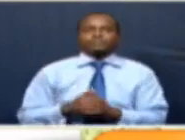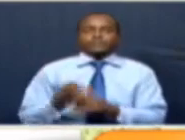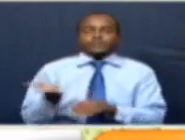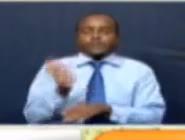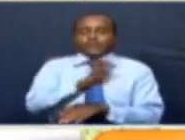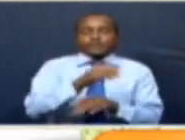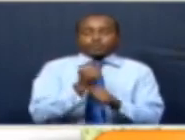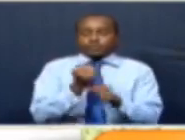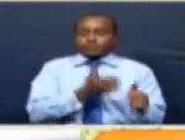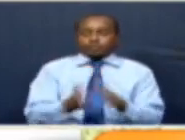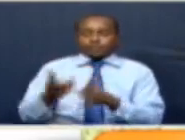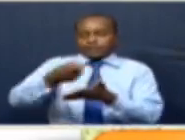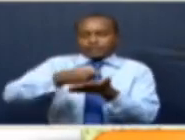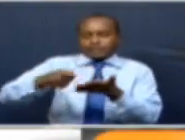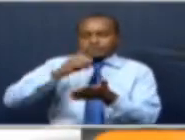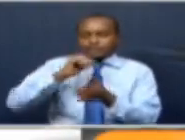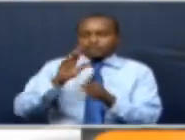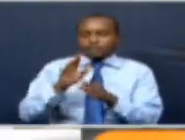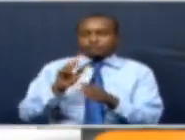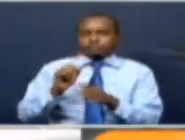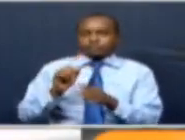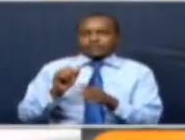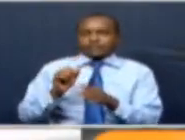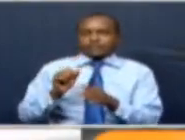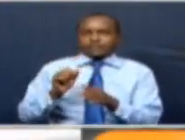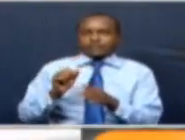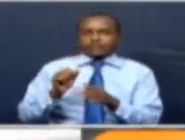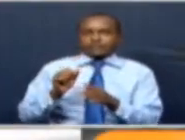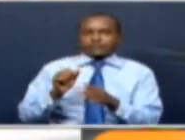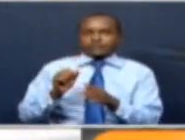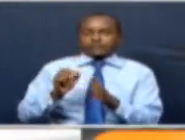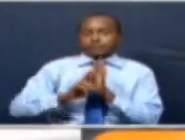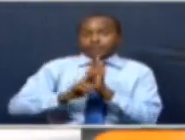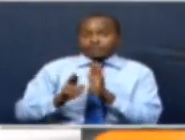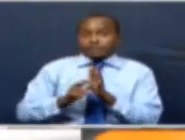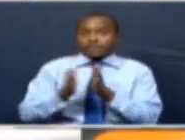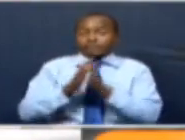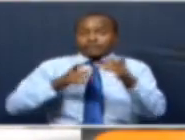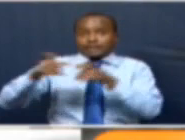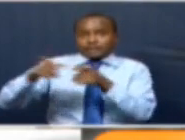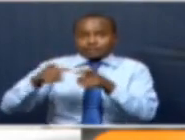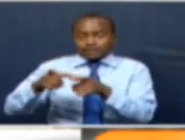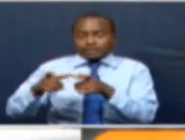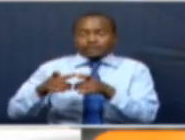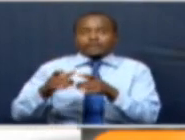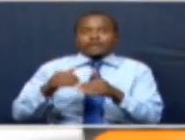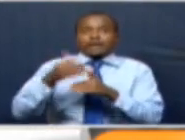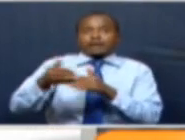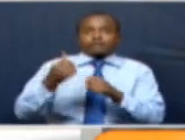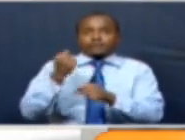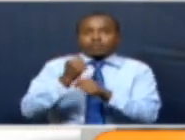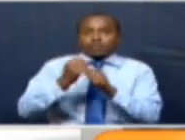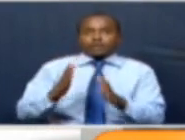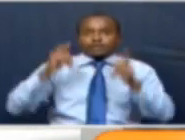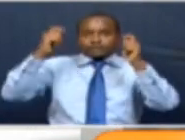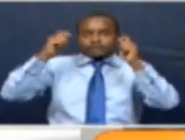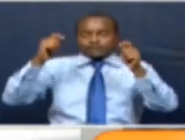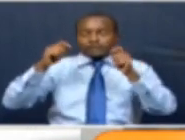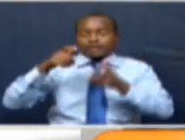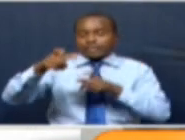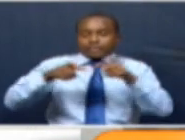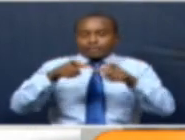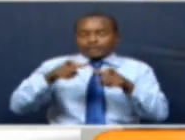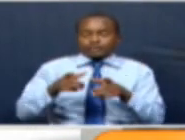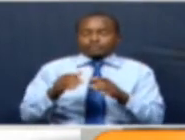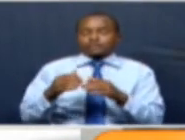return-to-work formula signed by the employee representatives and management on 7th March, following a workers' strike, management further agreed